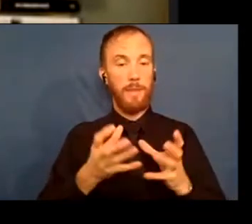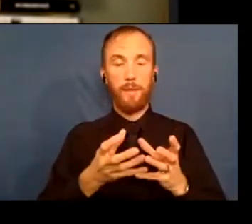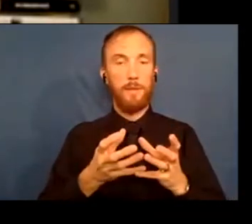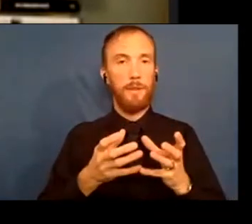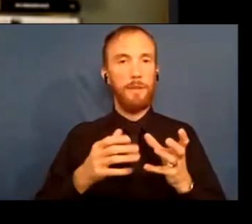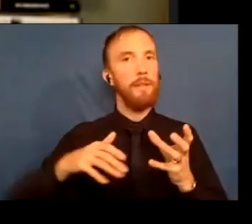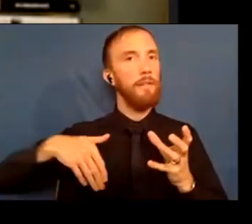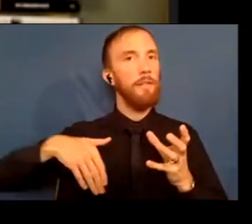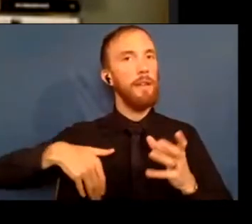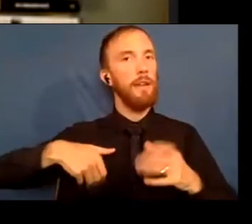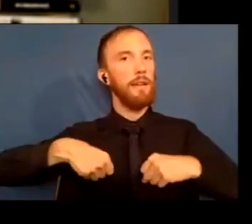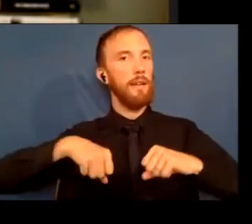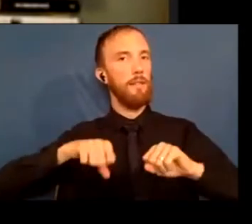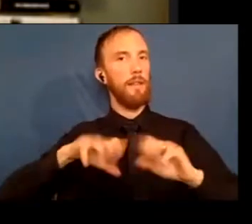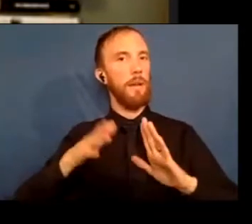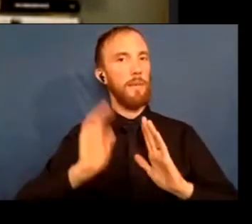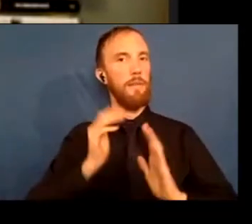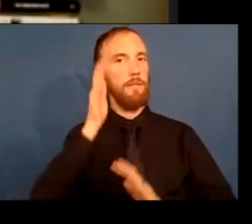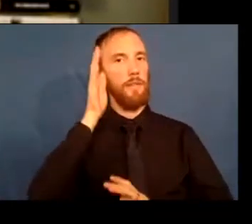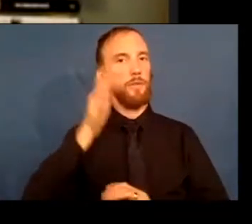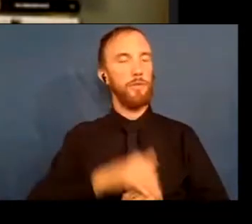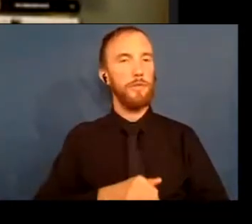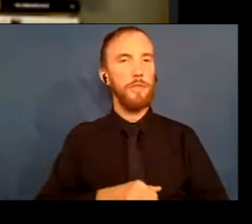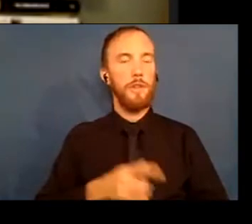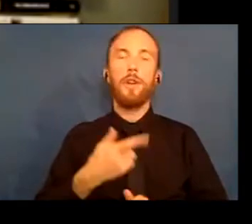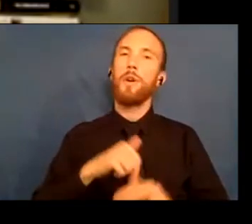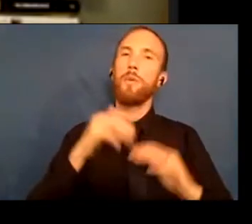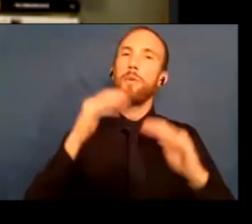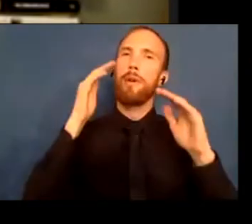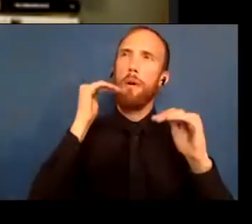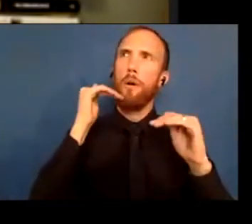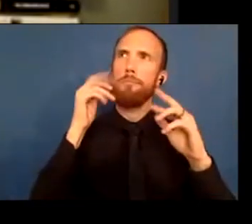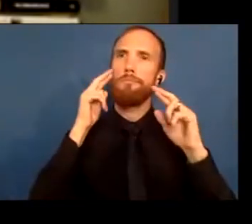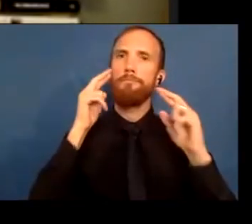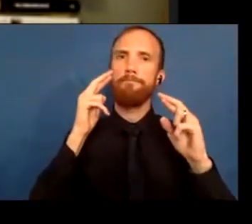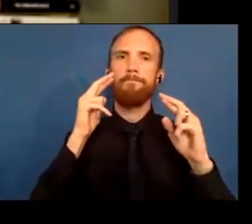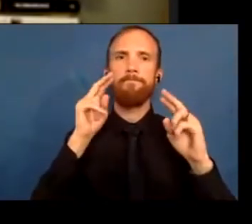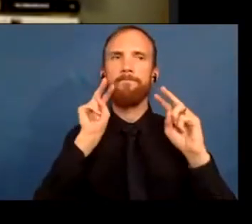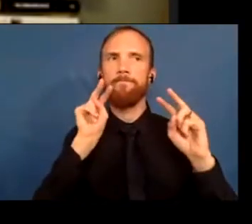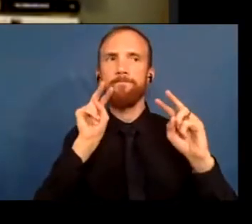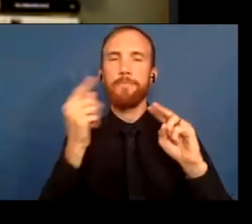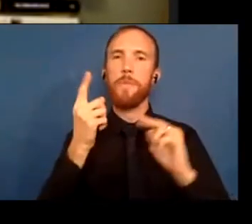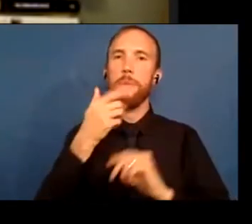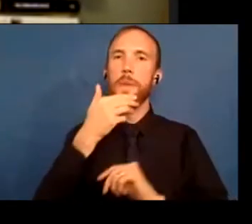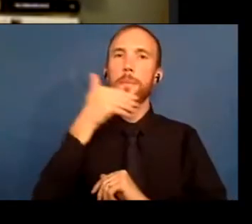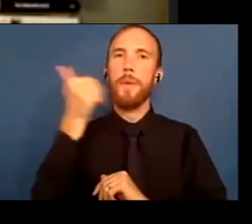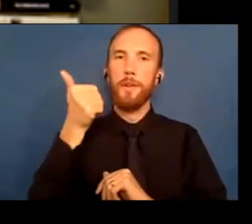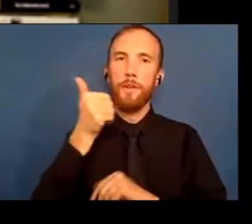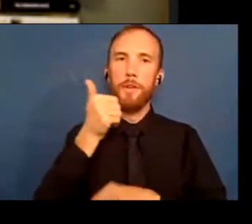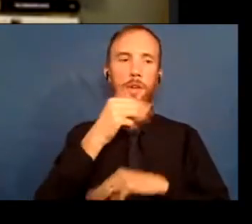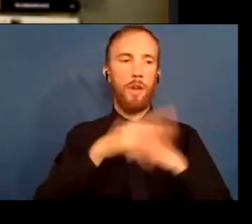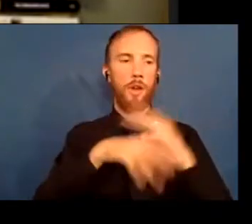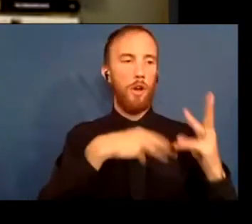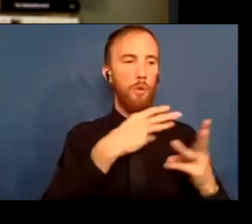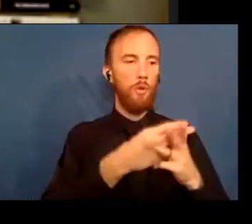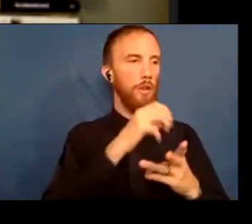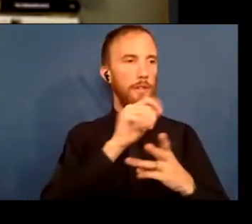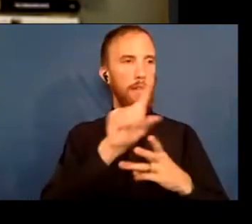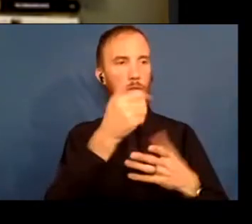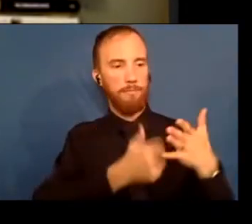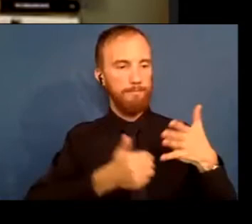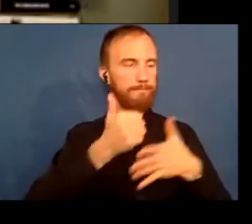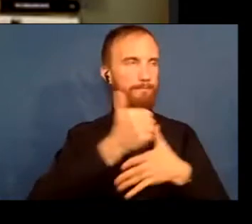future. We hope for something better than this, a world beyond profit and privilege, a